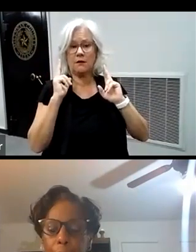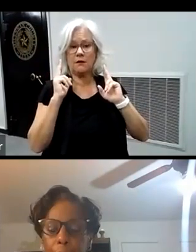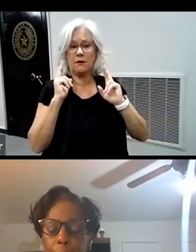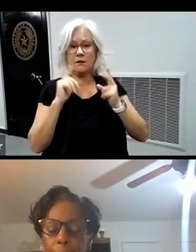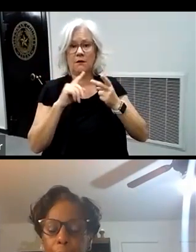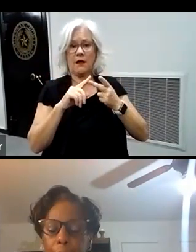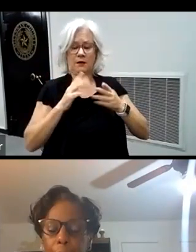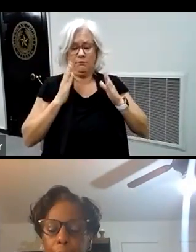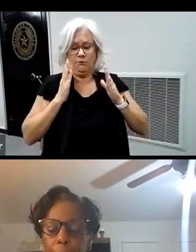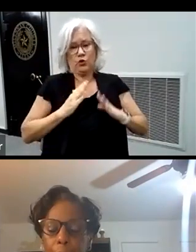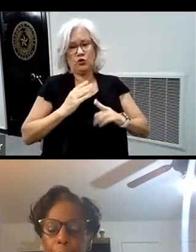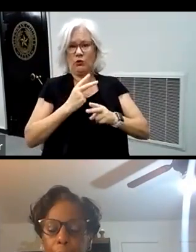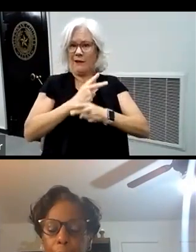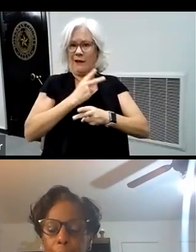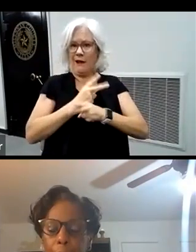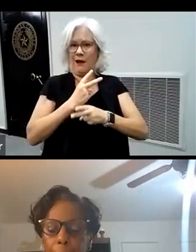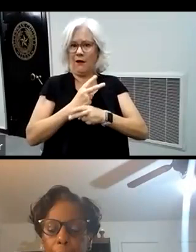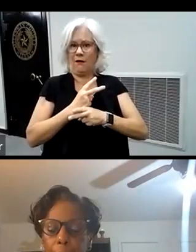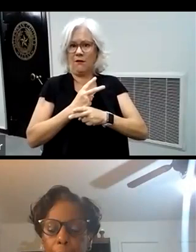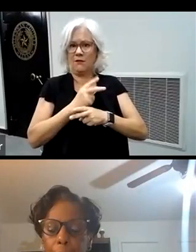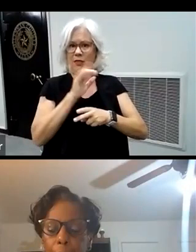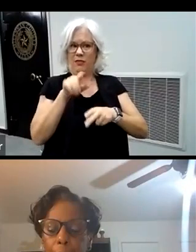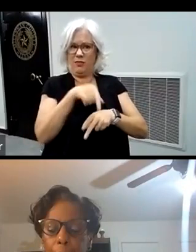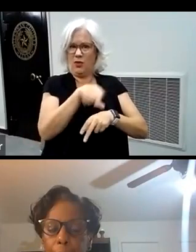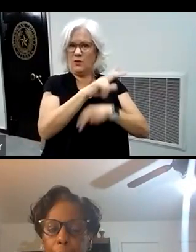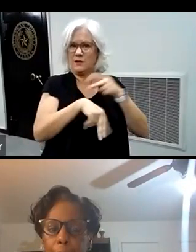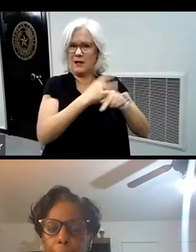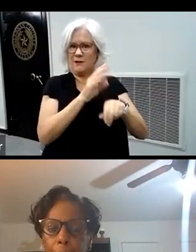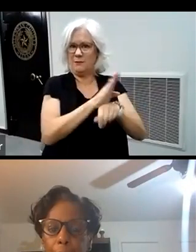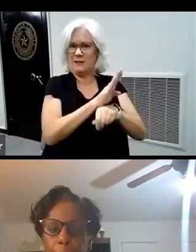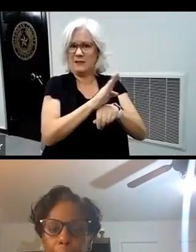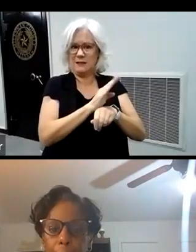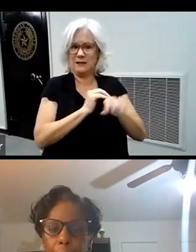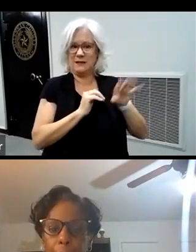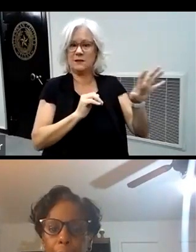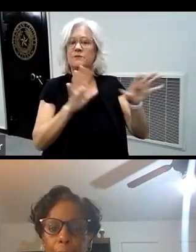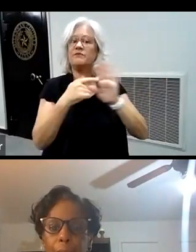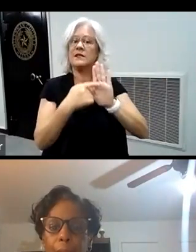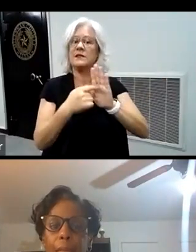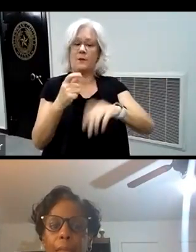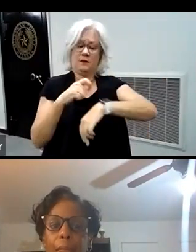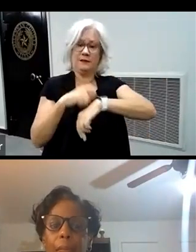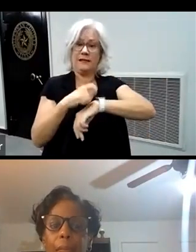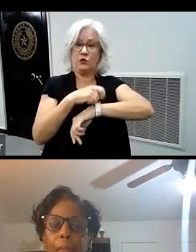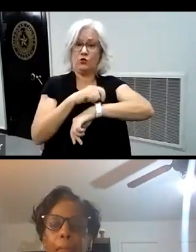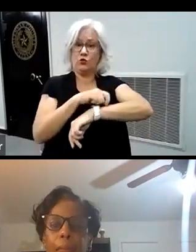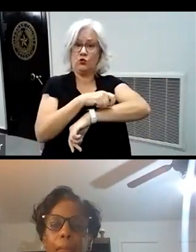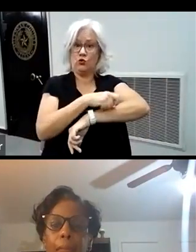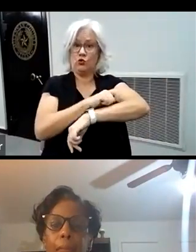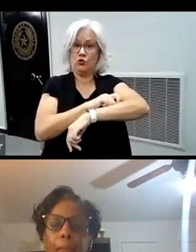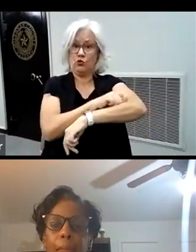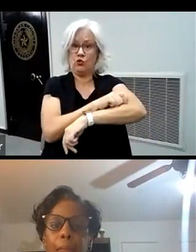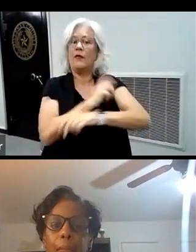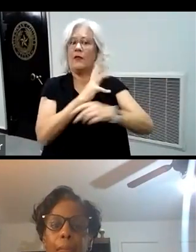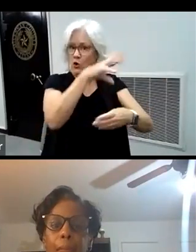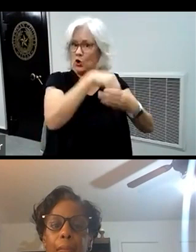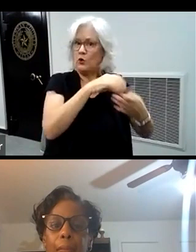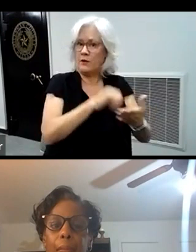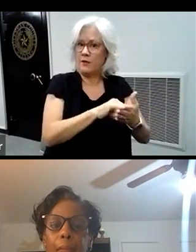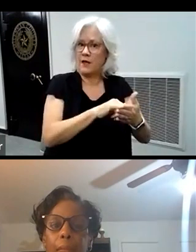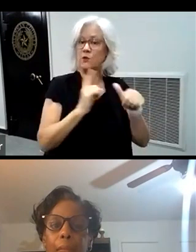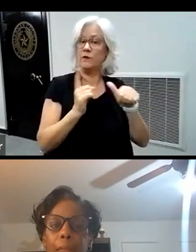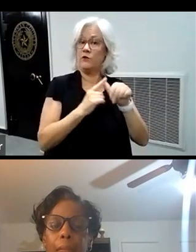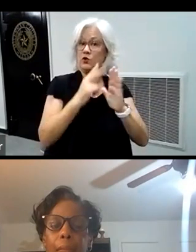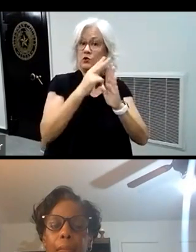personal care industries. Well, tattoo artists are included in there. So you wouldn't initially